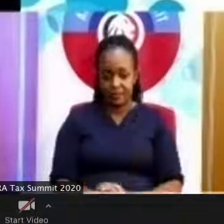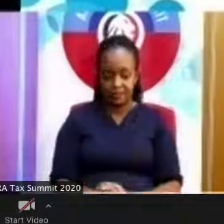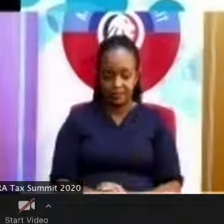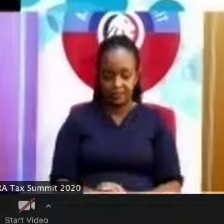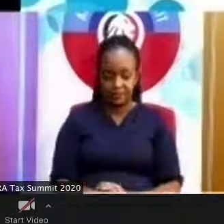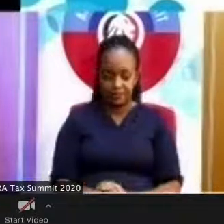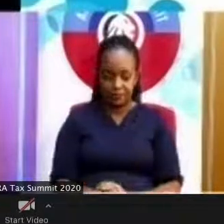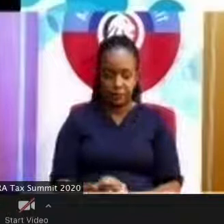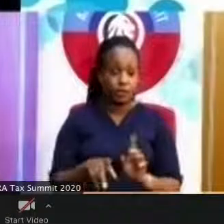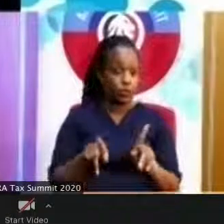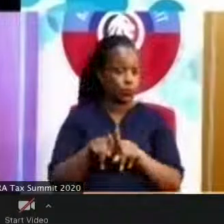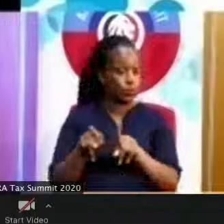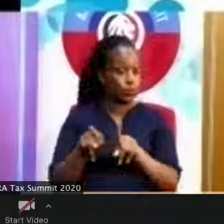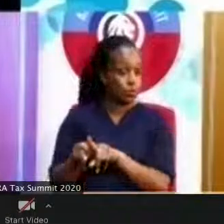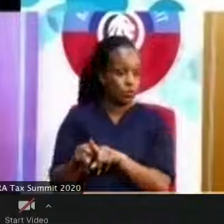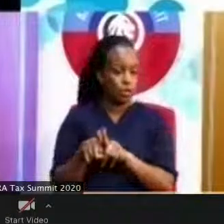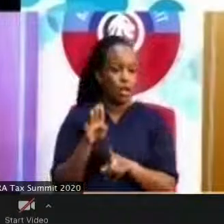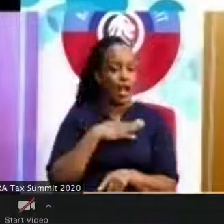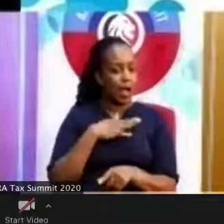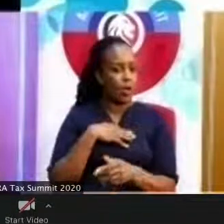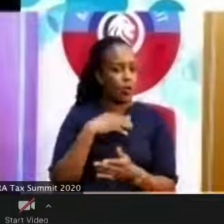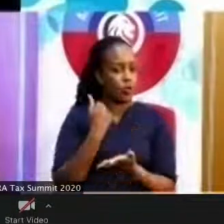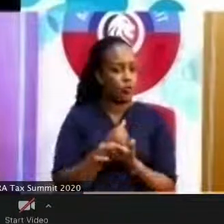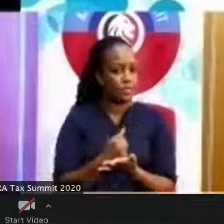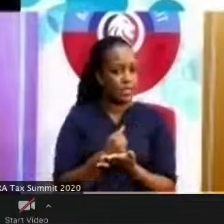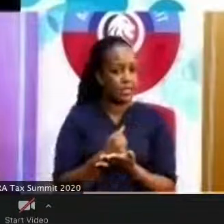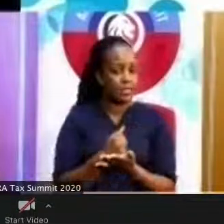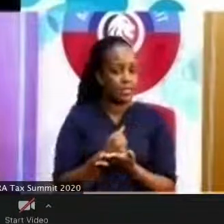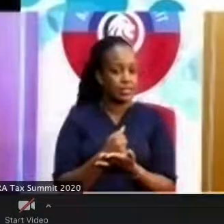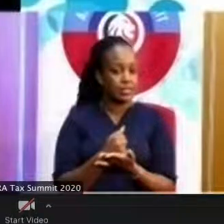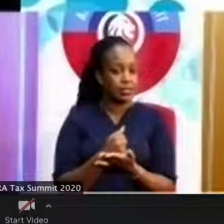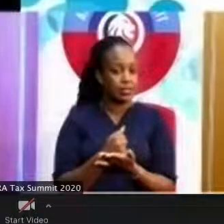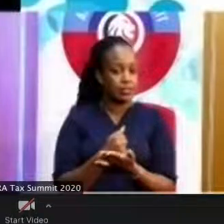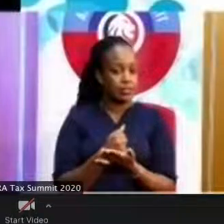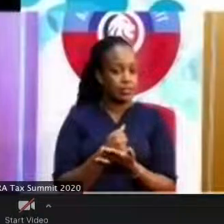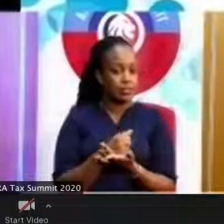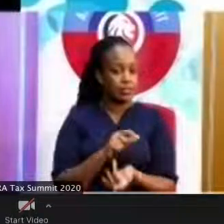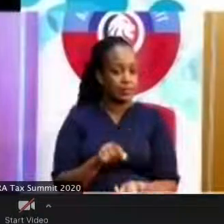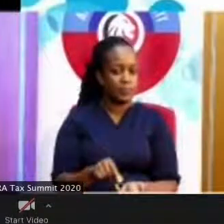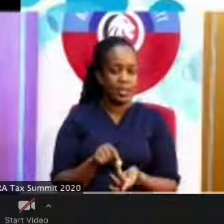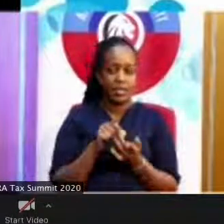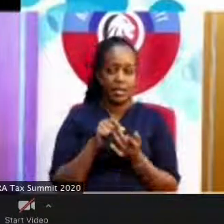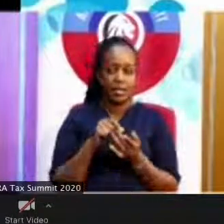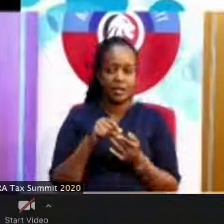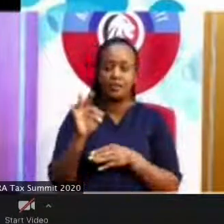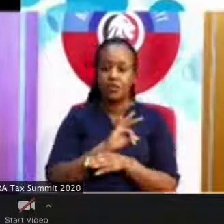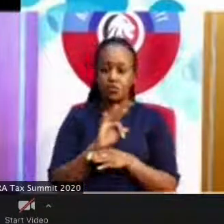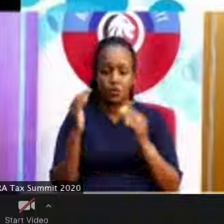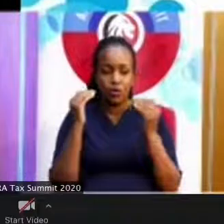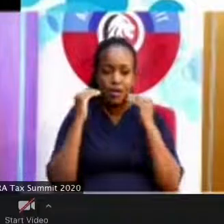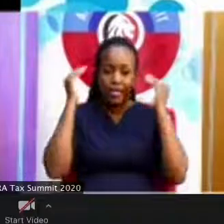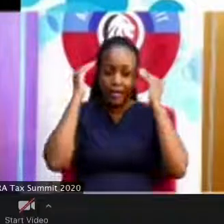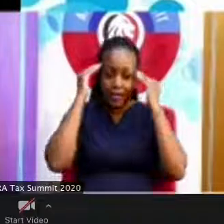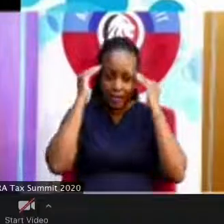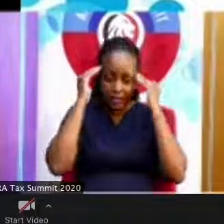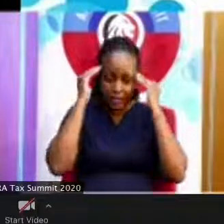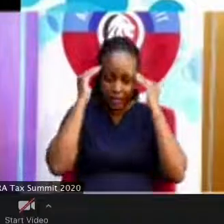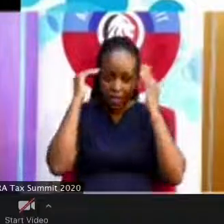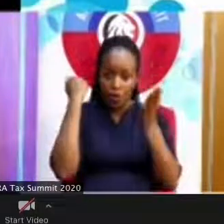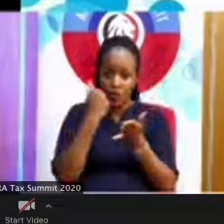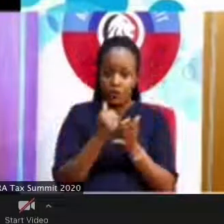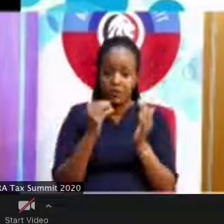also our officers, particularly our functional heads, our office heads, there